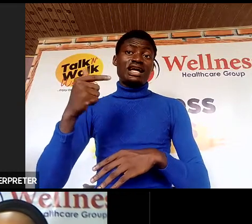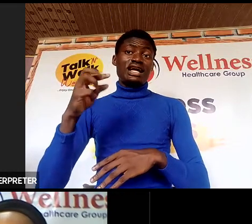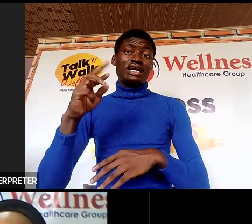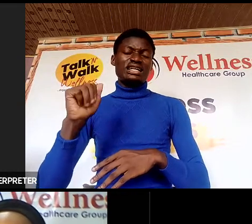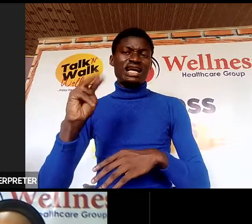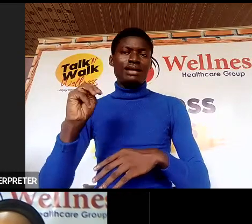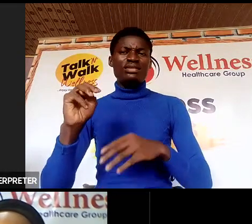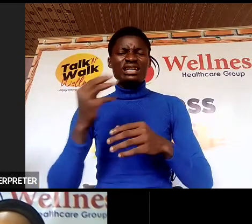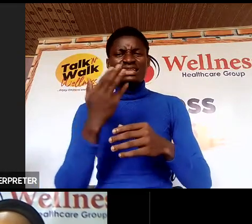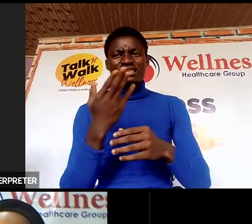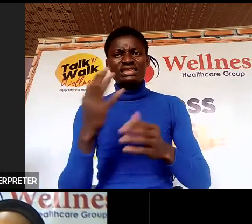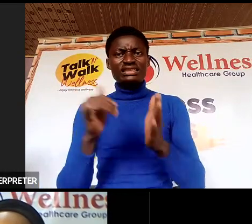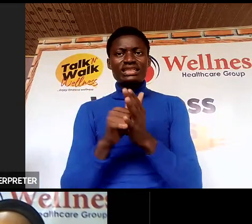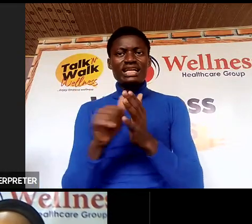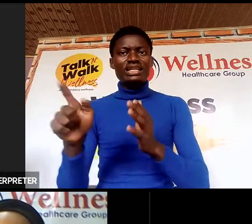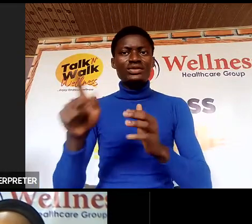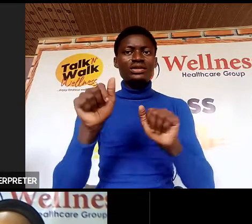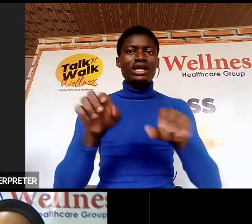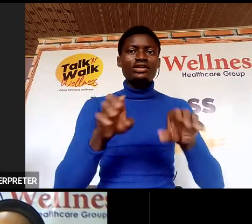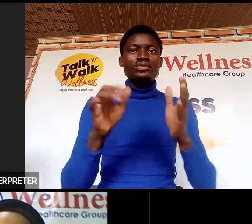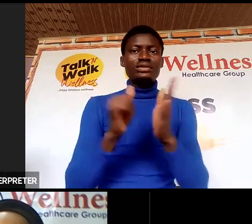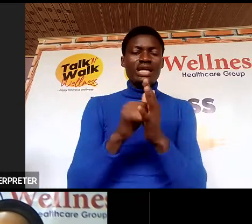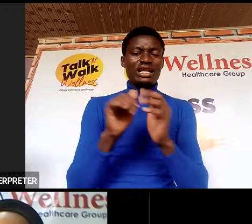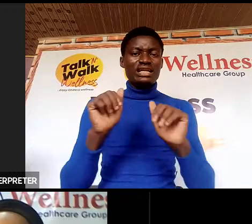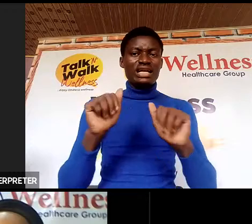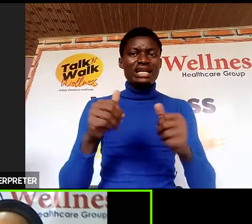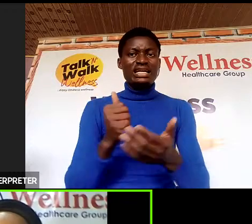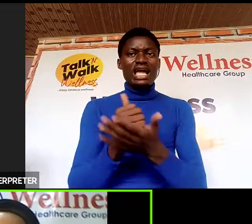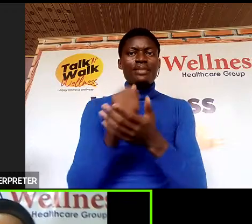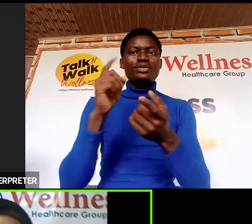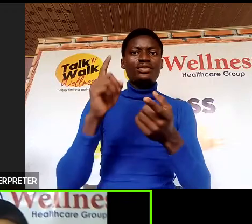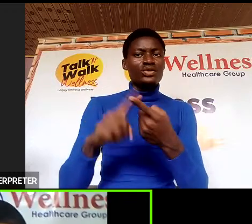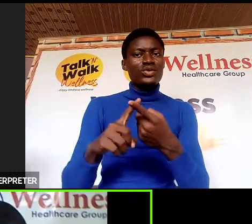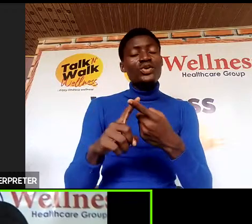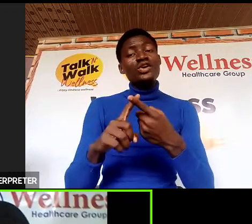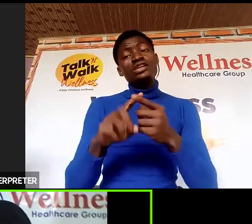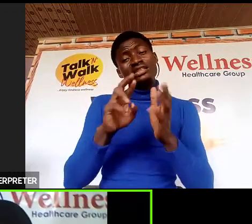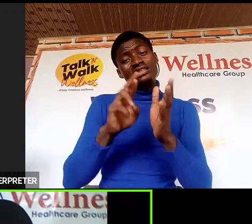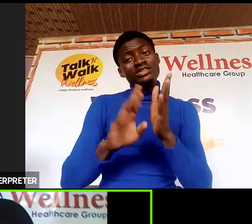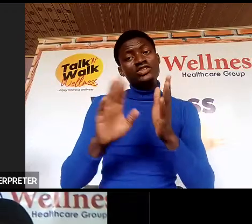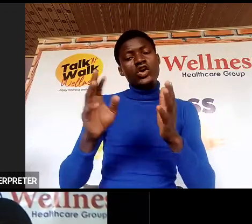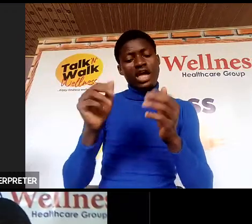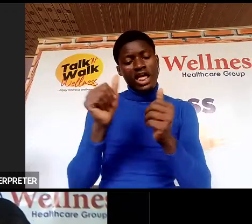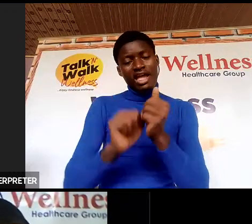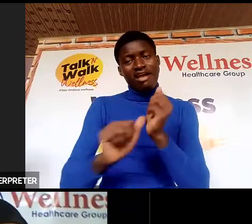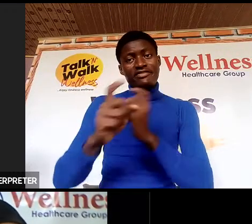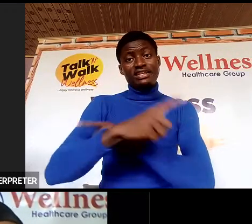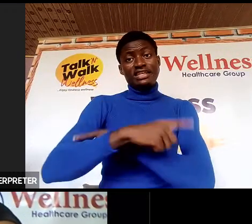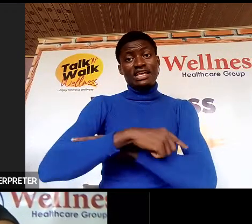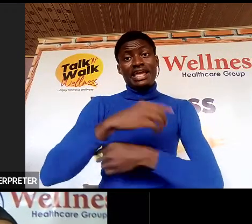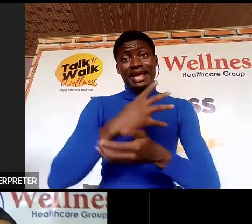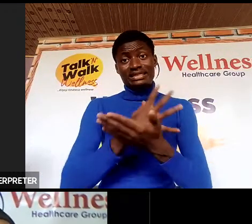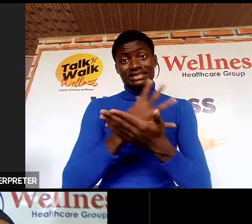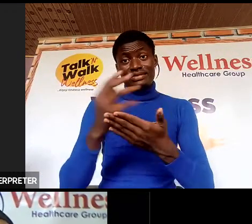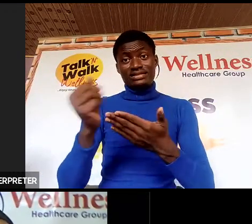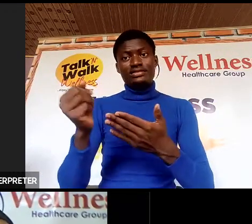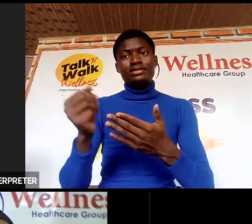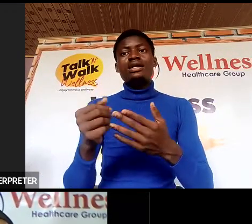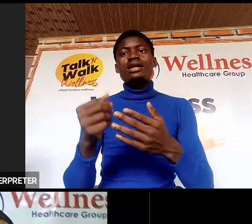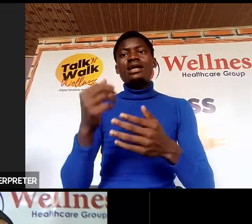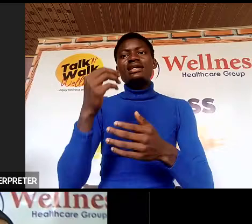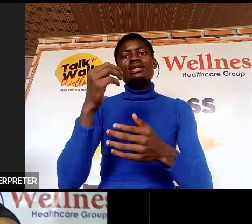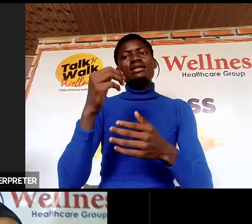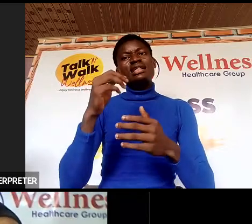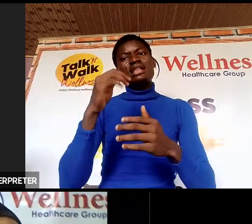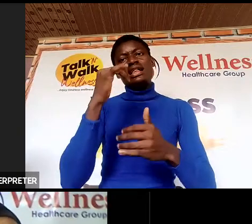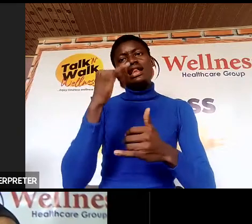think that would be helpful. The last one, which is I call it turning your passion to profit, is